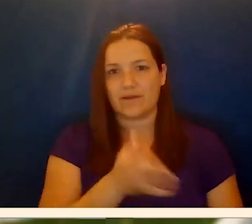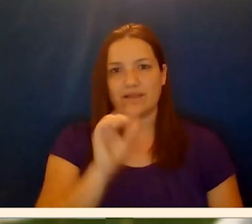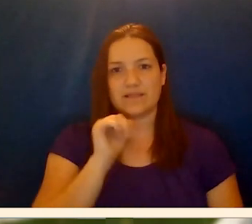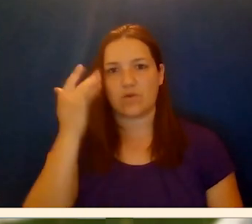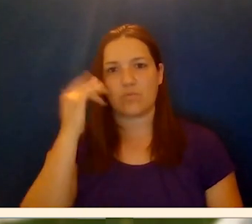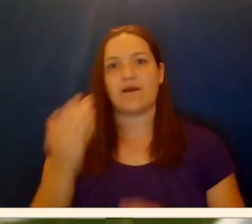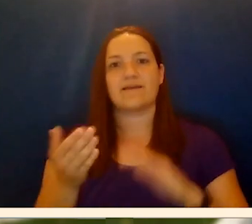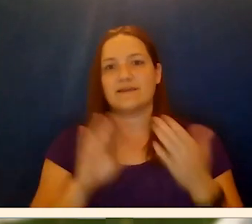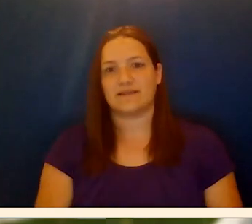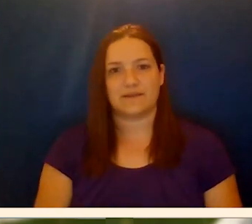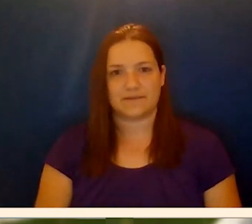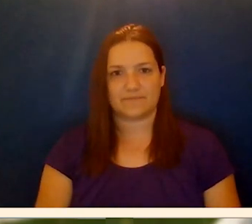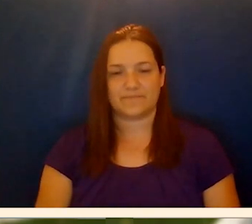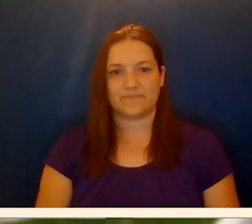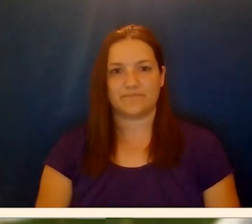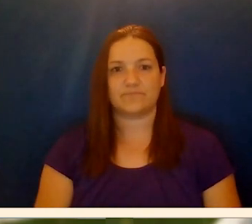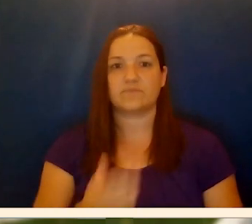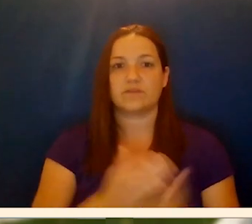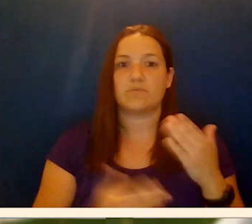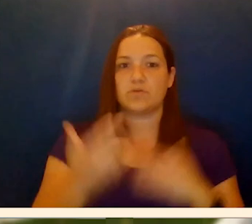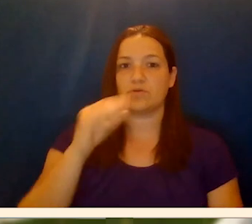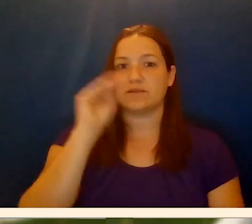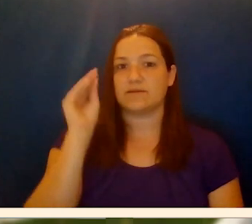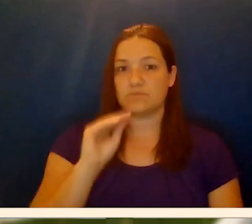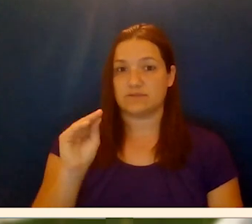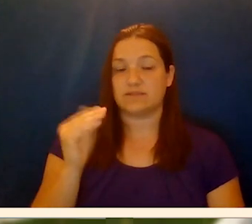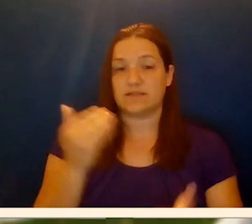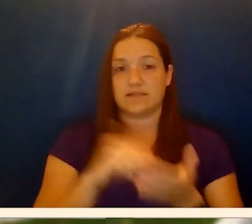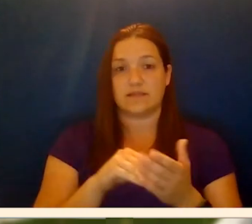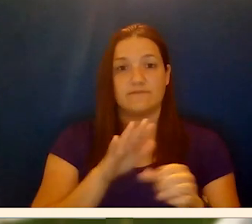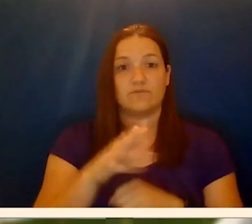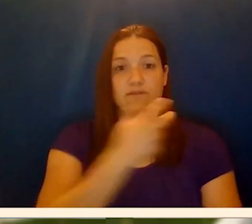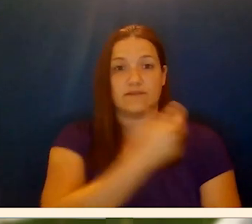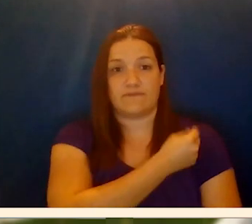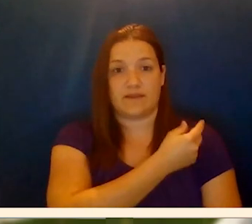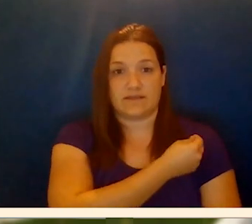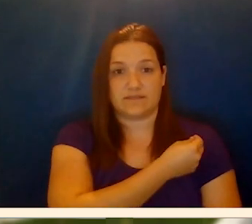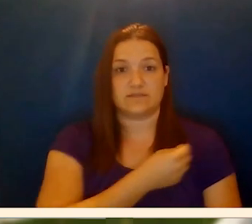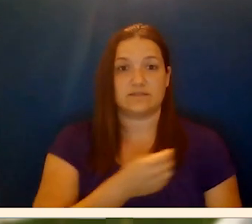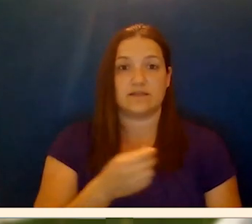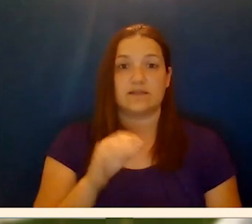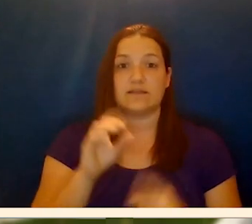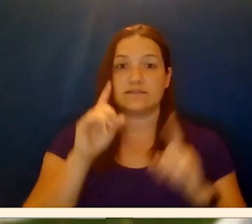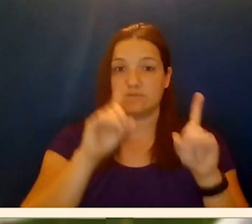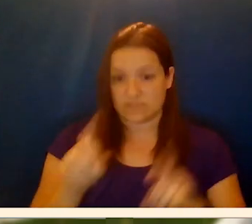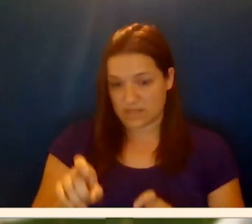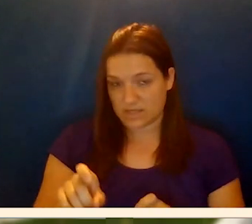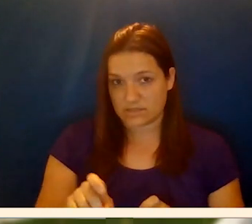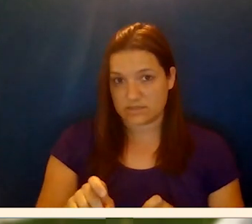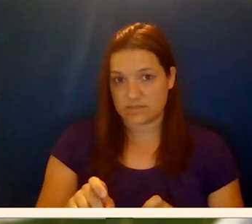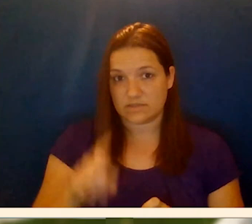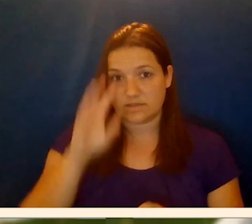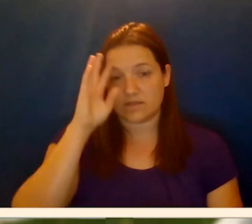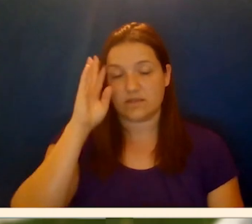13%, again, fully vaccinated, and we tested them on admission, and they were COVID positive,